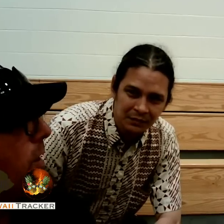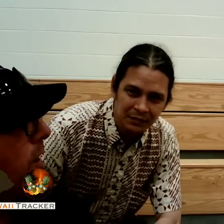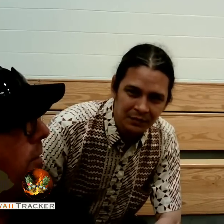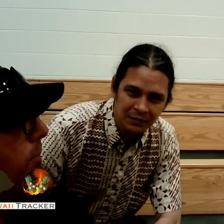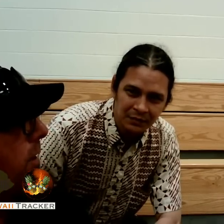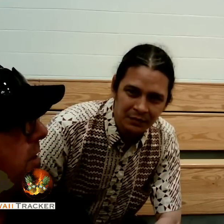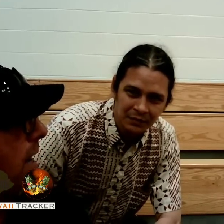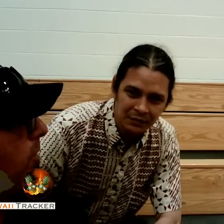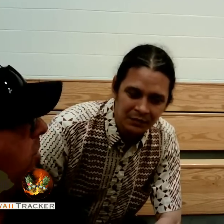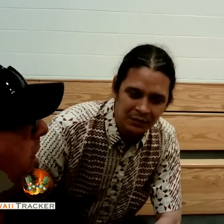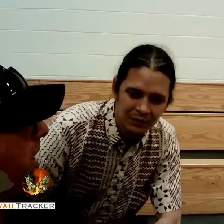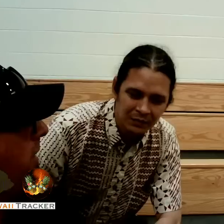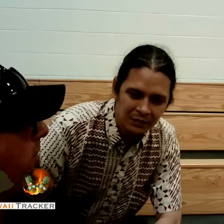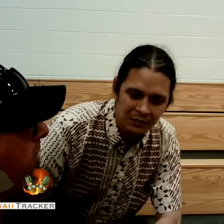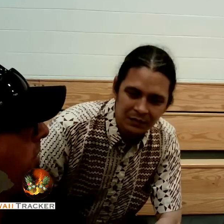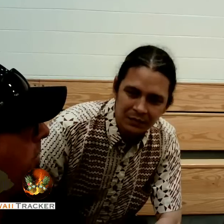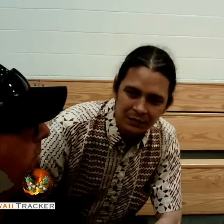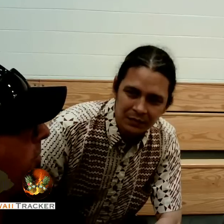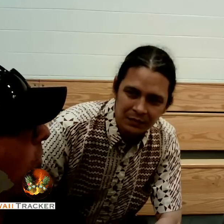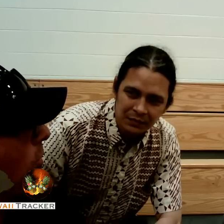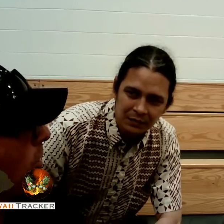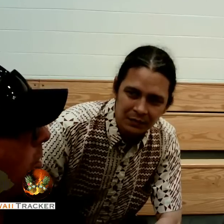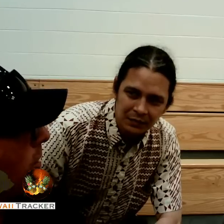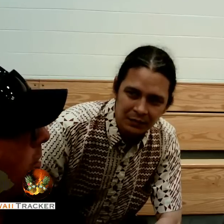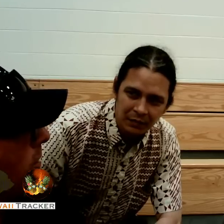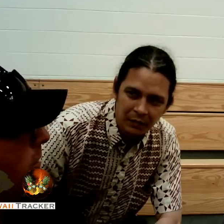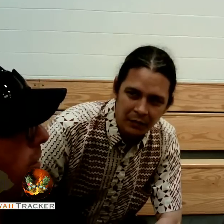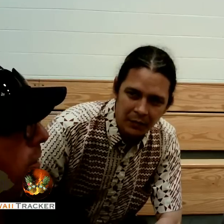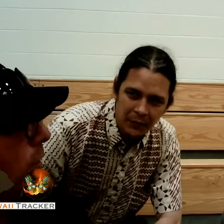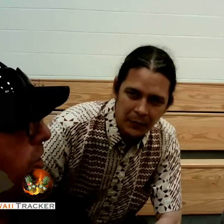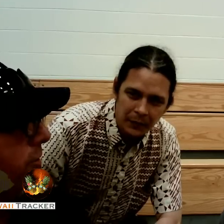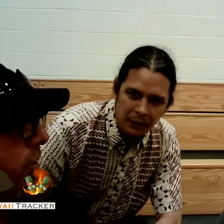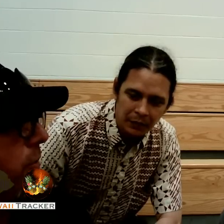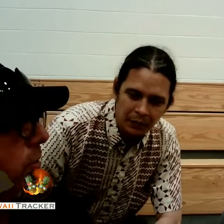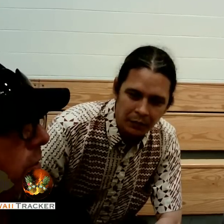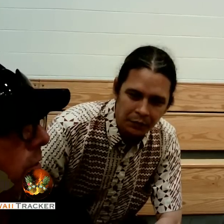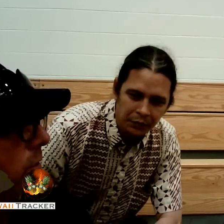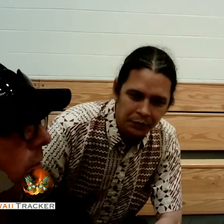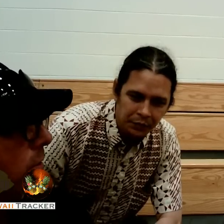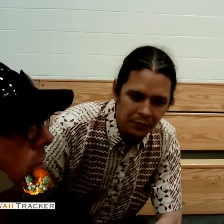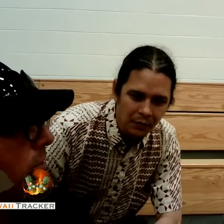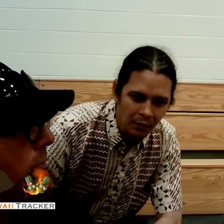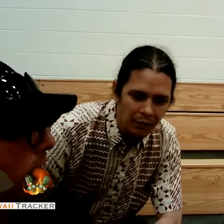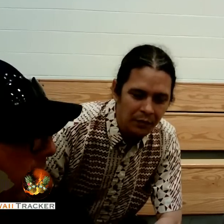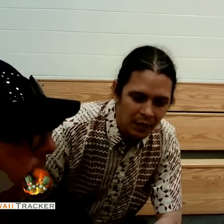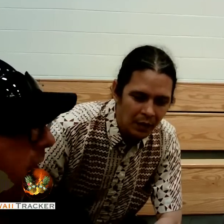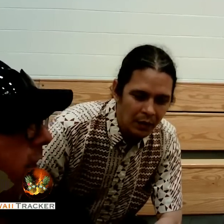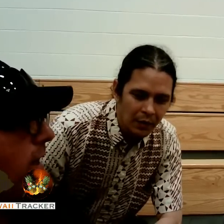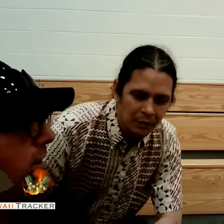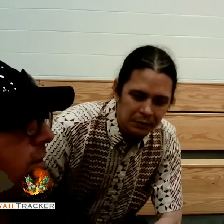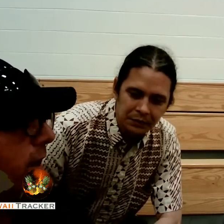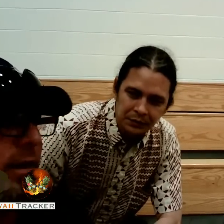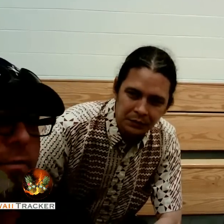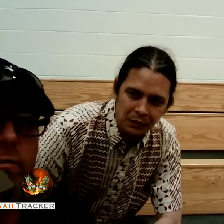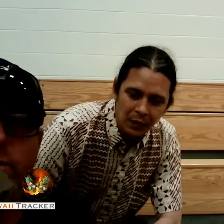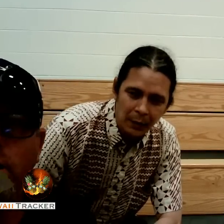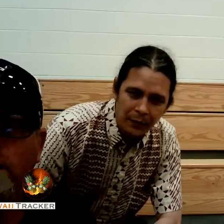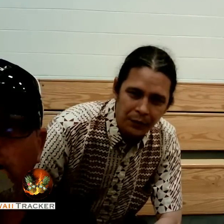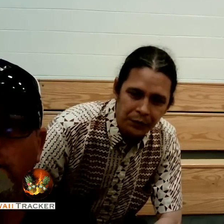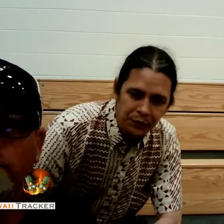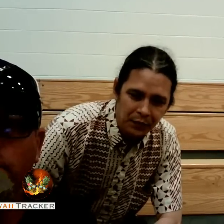And there's no hub established yet for Ocean View, right? Because,